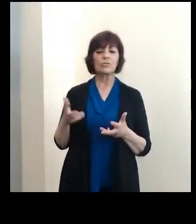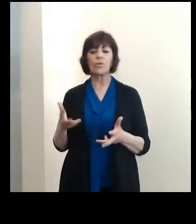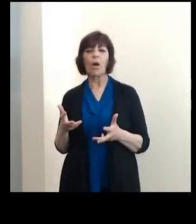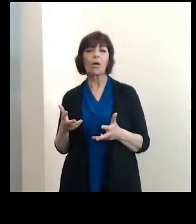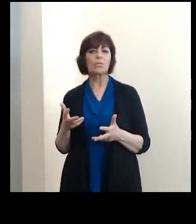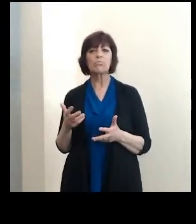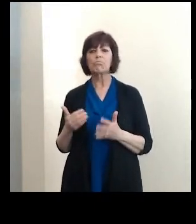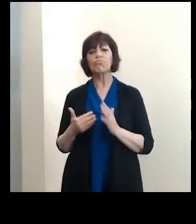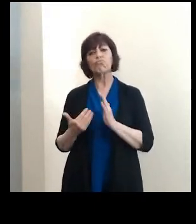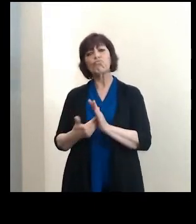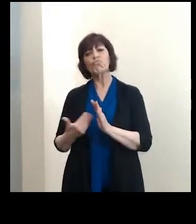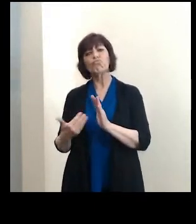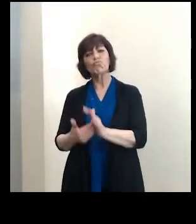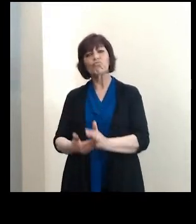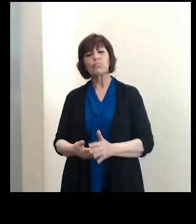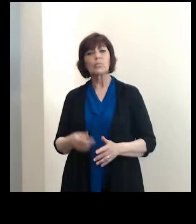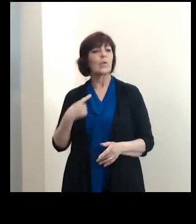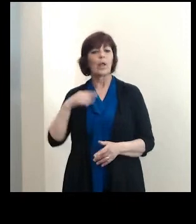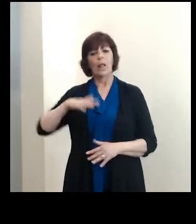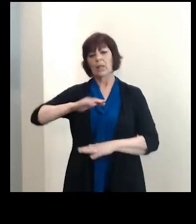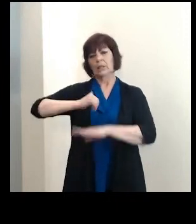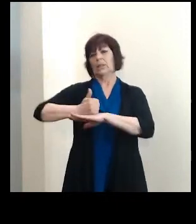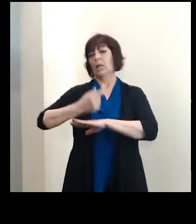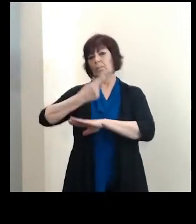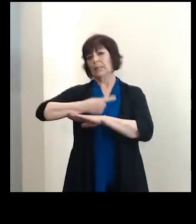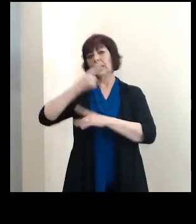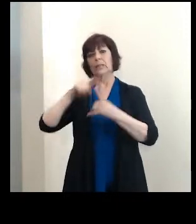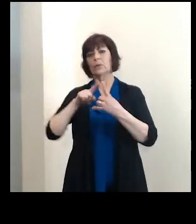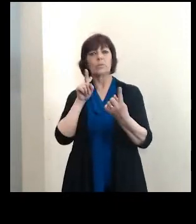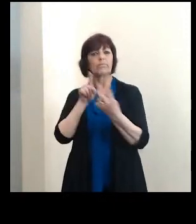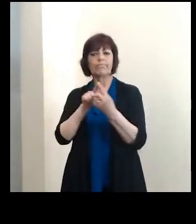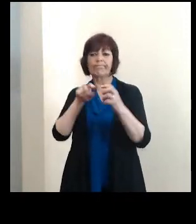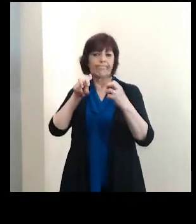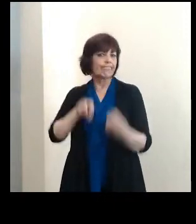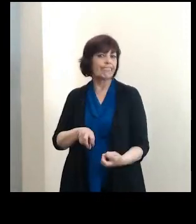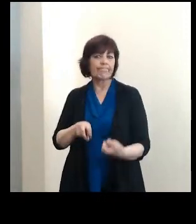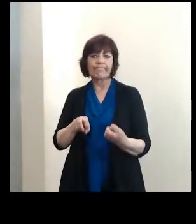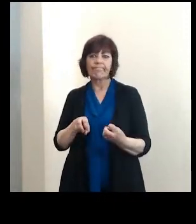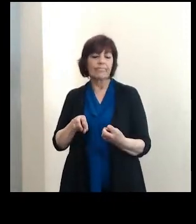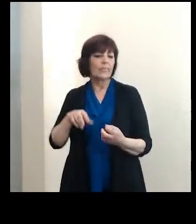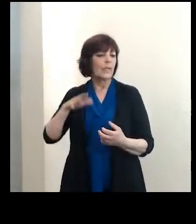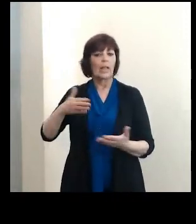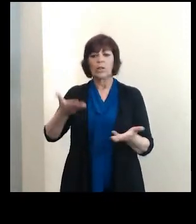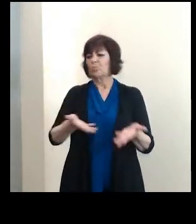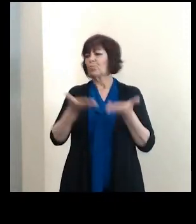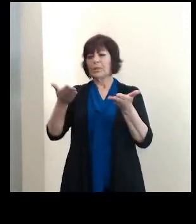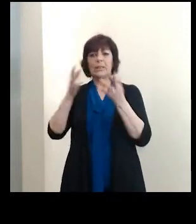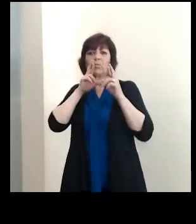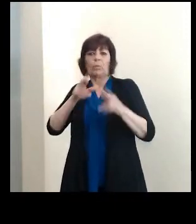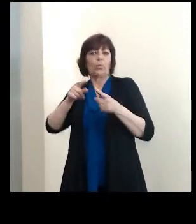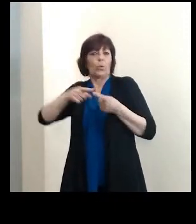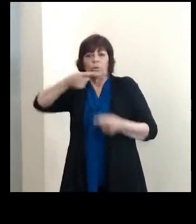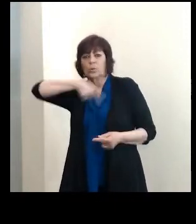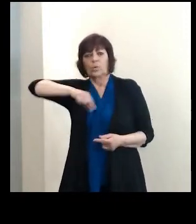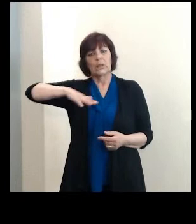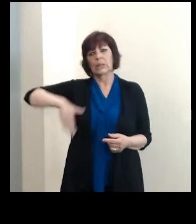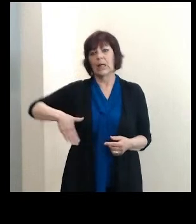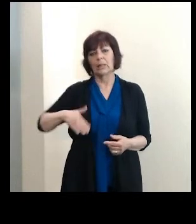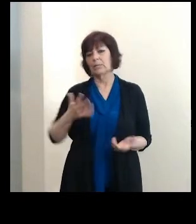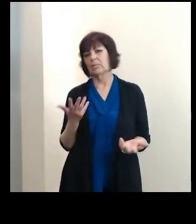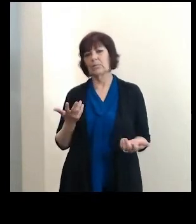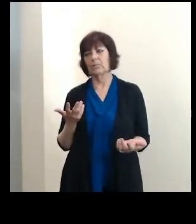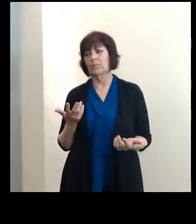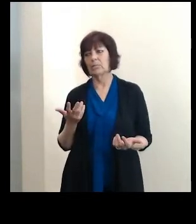times a week, and we have not set up a date to meet yet. They have not presented any report to us, and I just want to kind